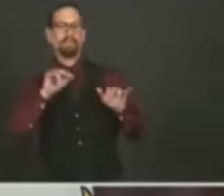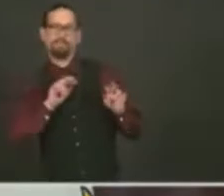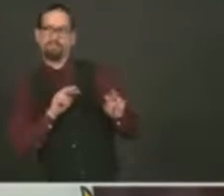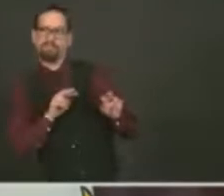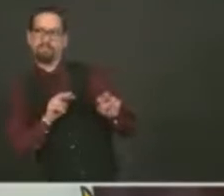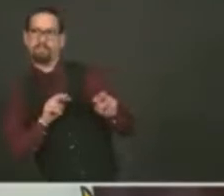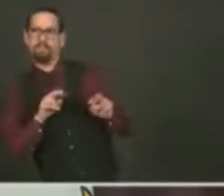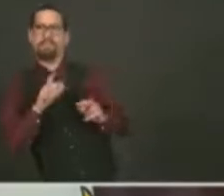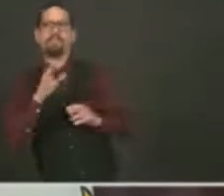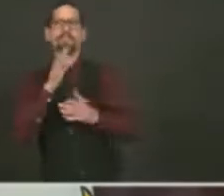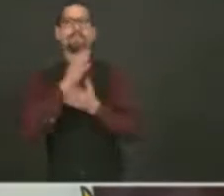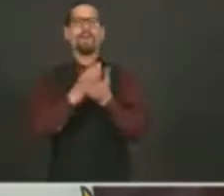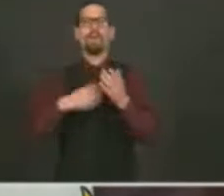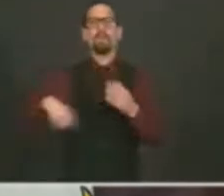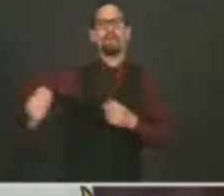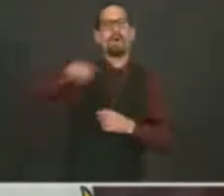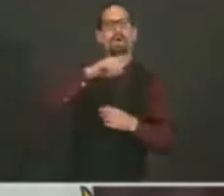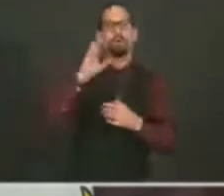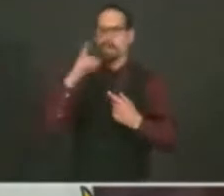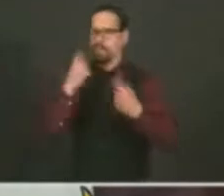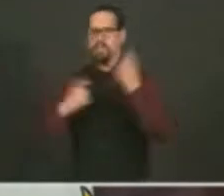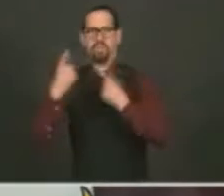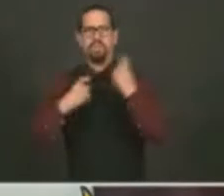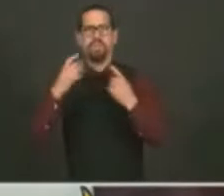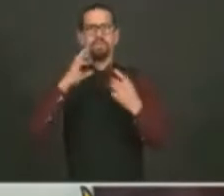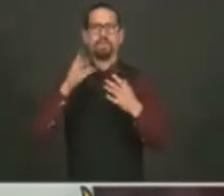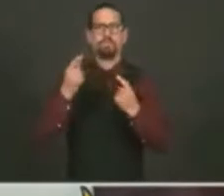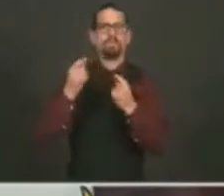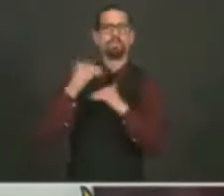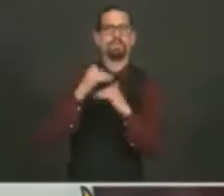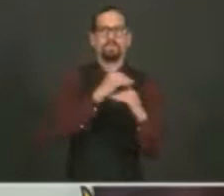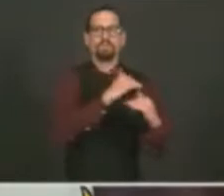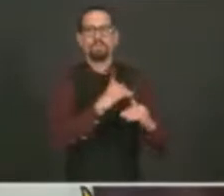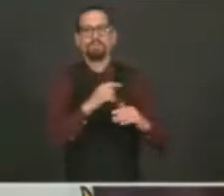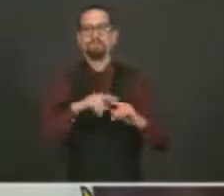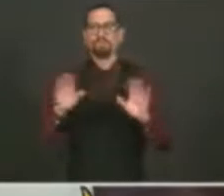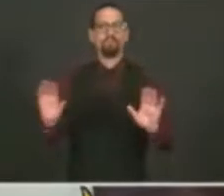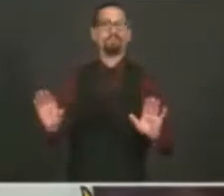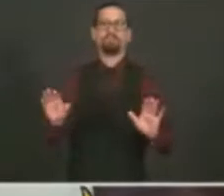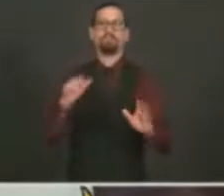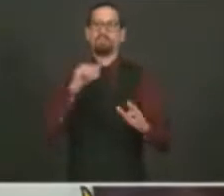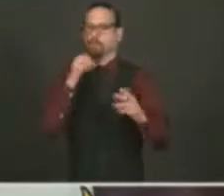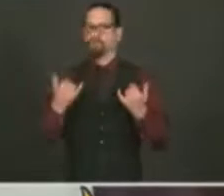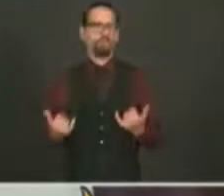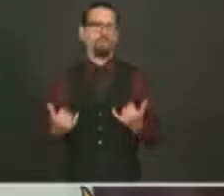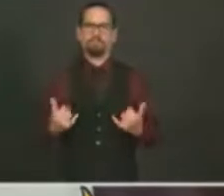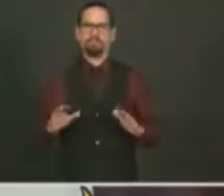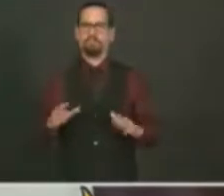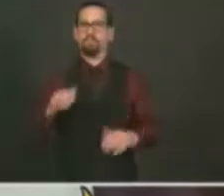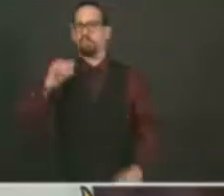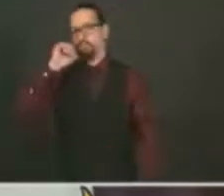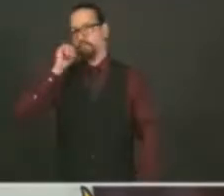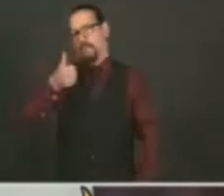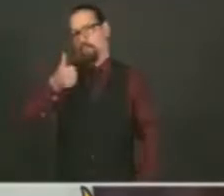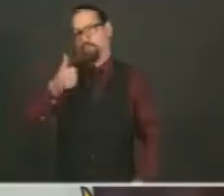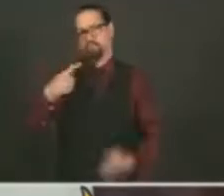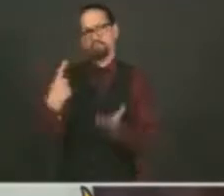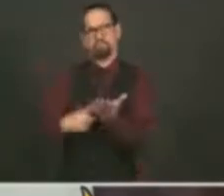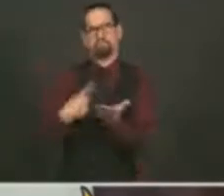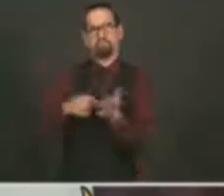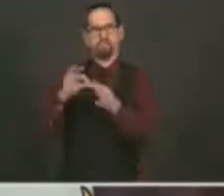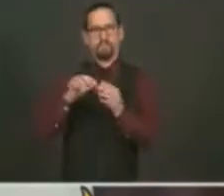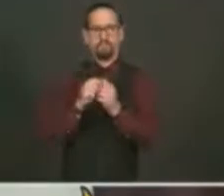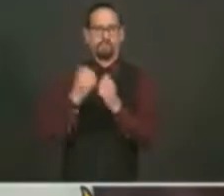restrictions going to be? And that's, I will tell you tomorrow at 1, we're still working on it. Let me tell you what they're not going to